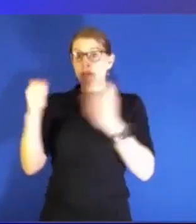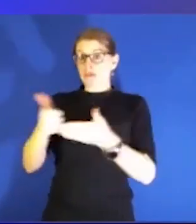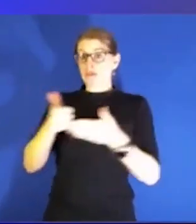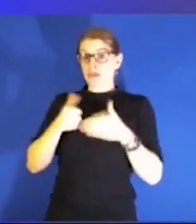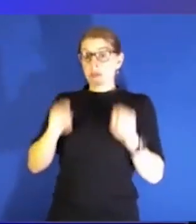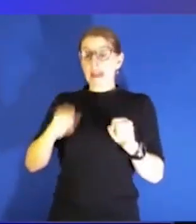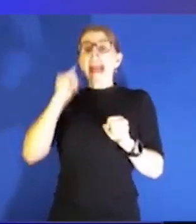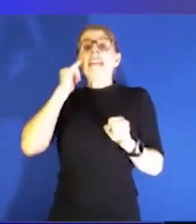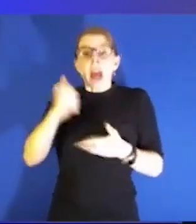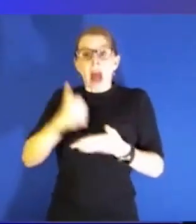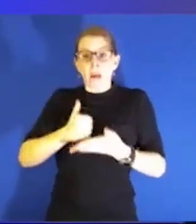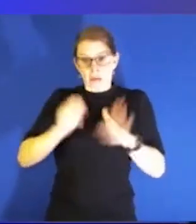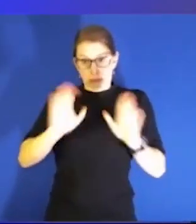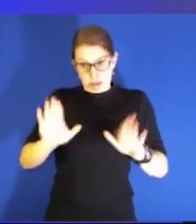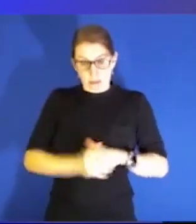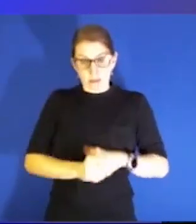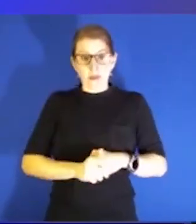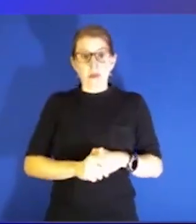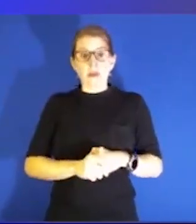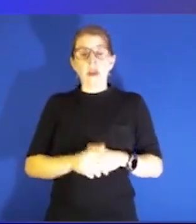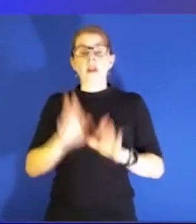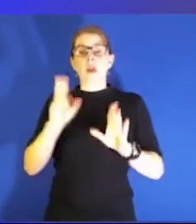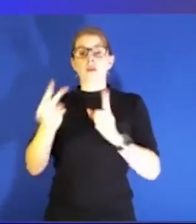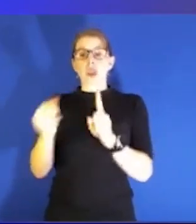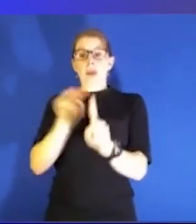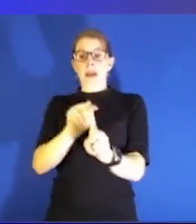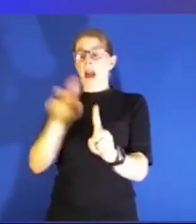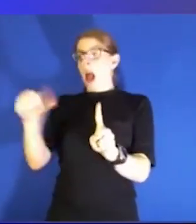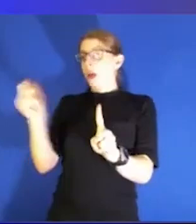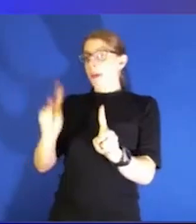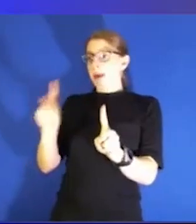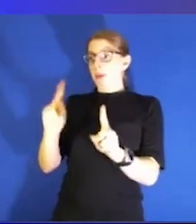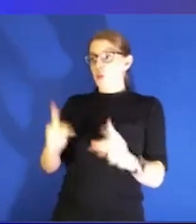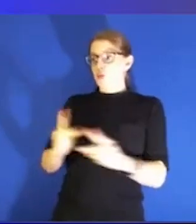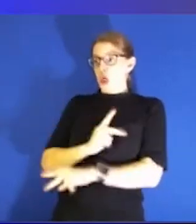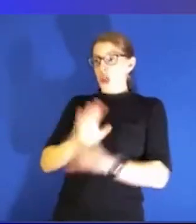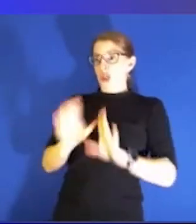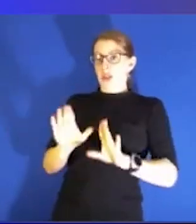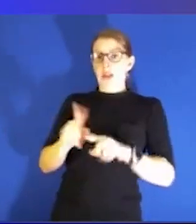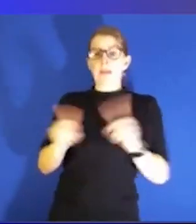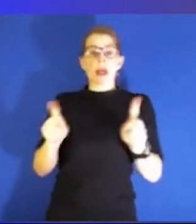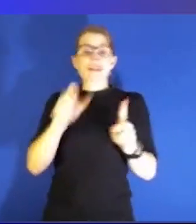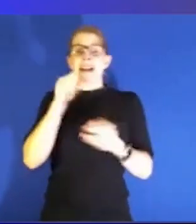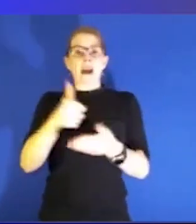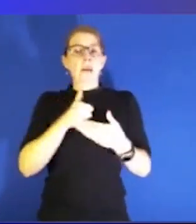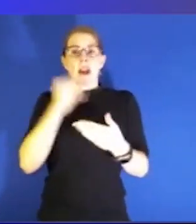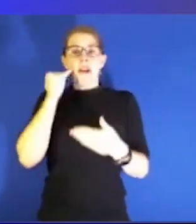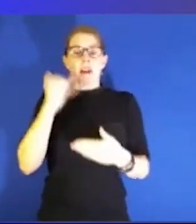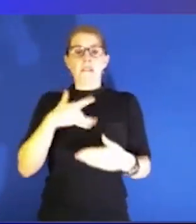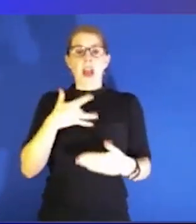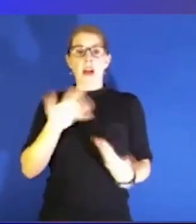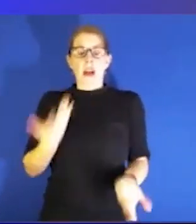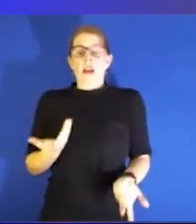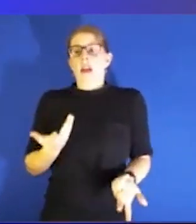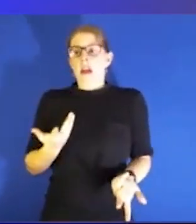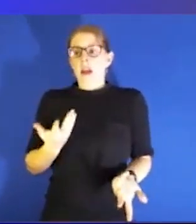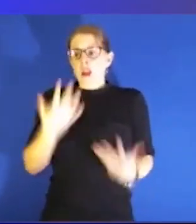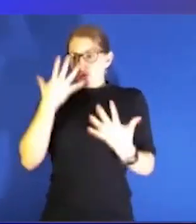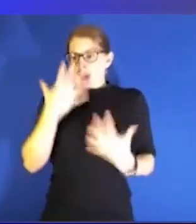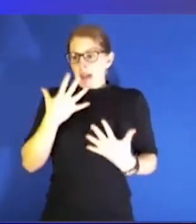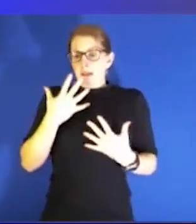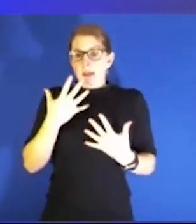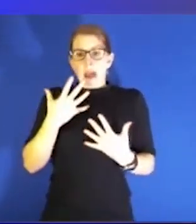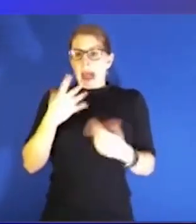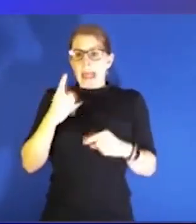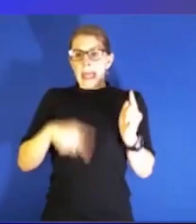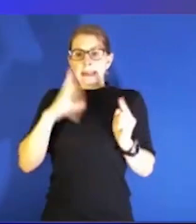right? To say, okay, wait, I need to keep this in perspective. Other people have it worse. But it's not helpful if that makes you feel like you're not entitled to your grief, if you're not entitled to feel